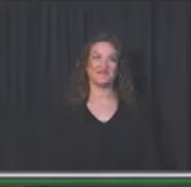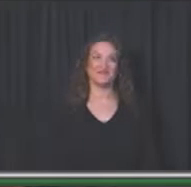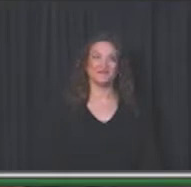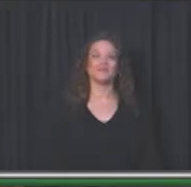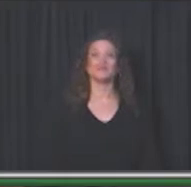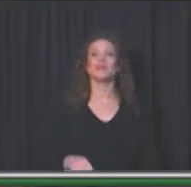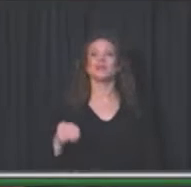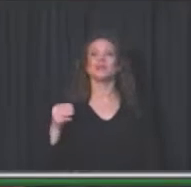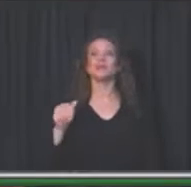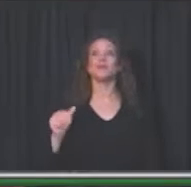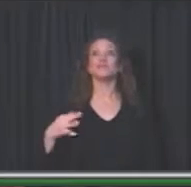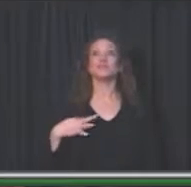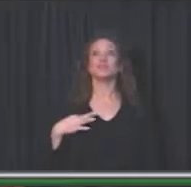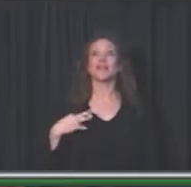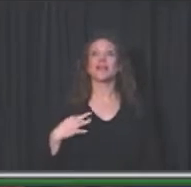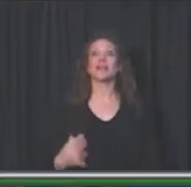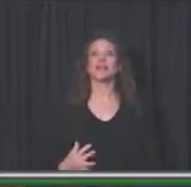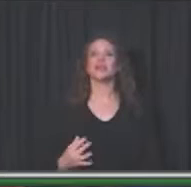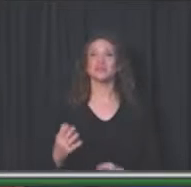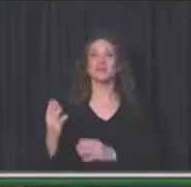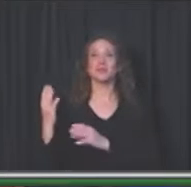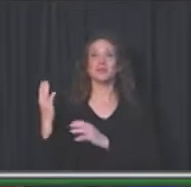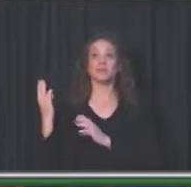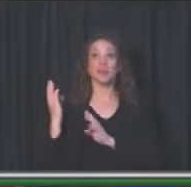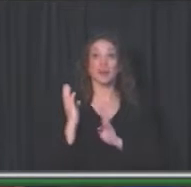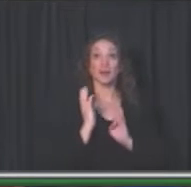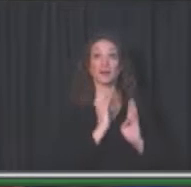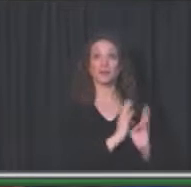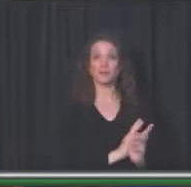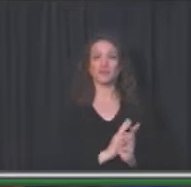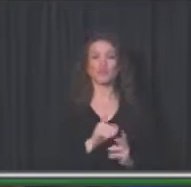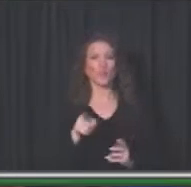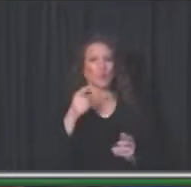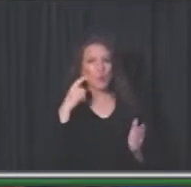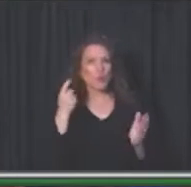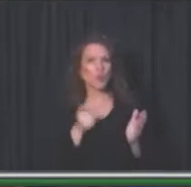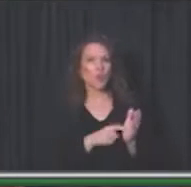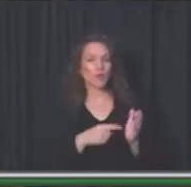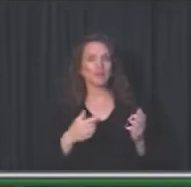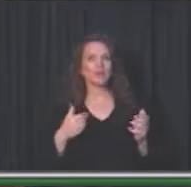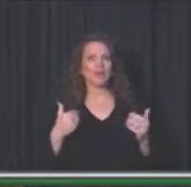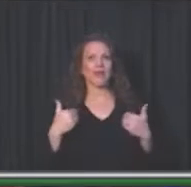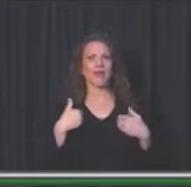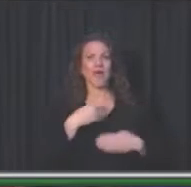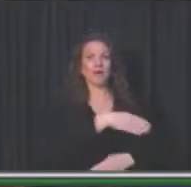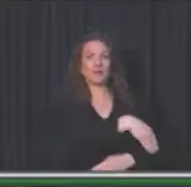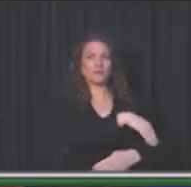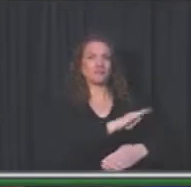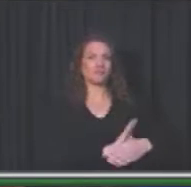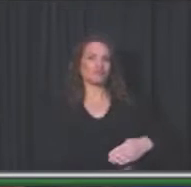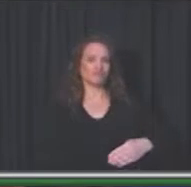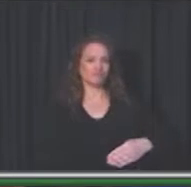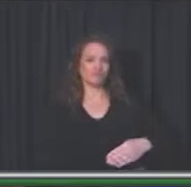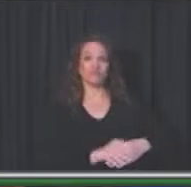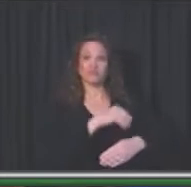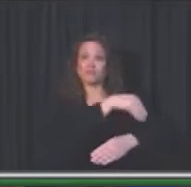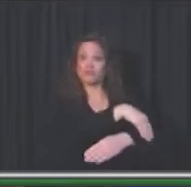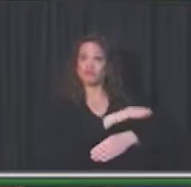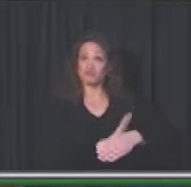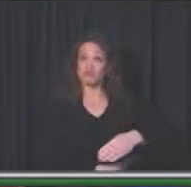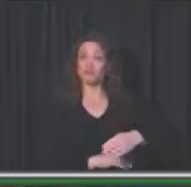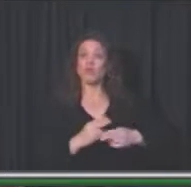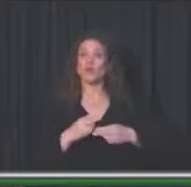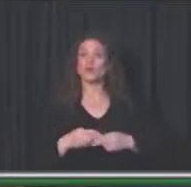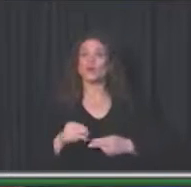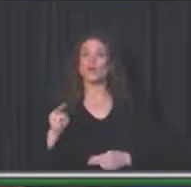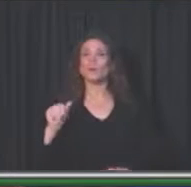As master's candidates entered the arena this morning, you may have noticed that they carried a cloth over their arm. That cloth is the master's